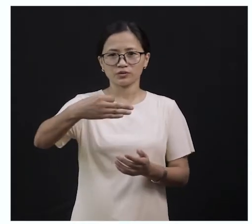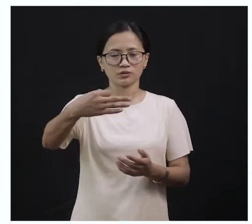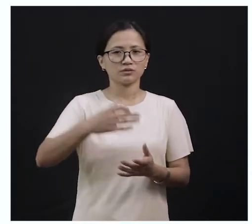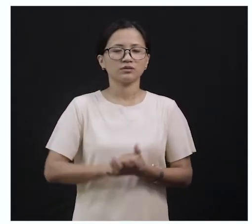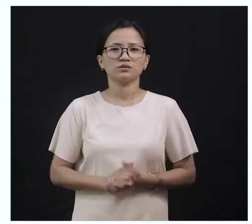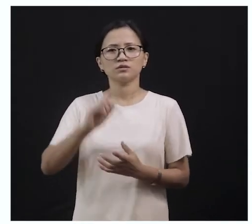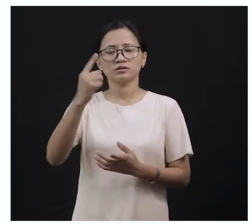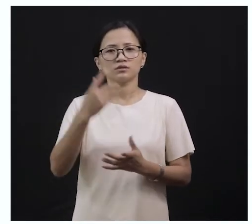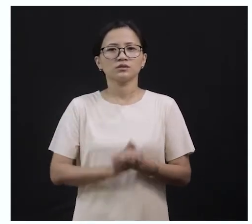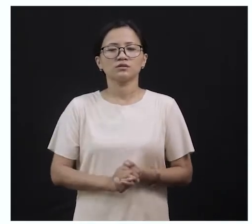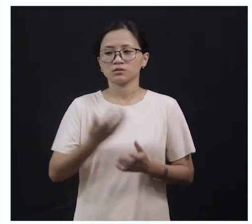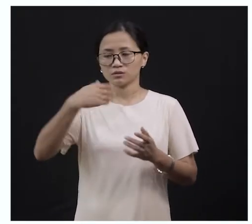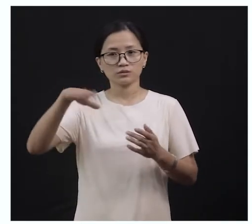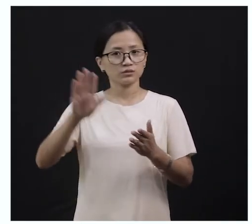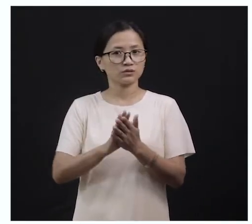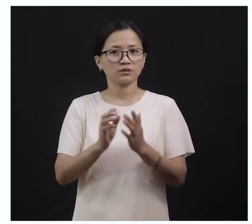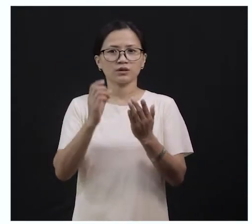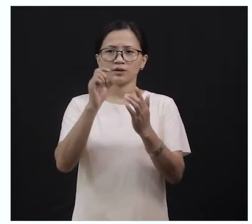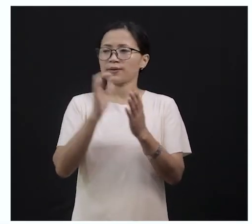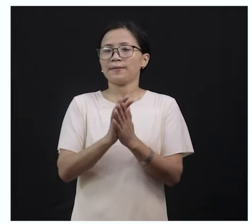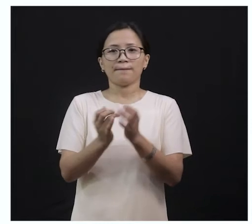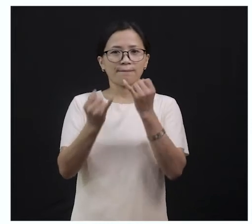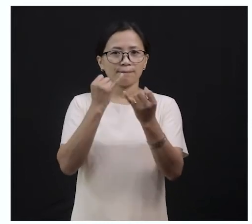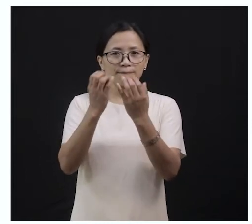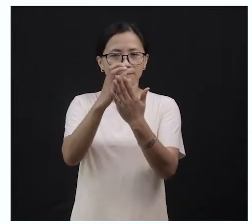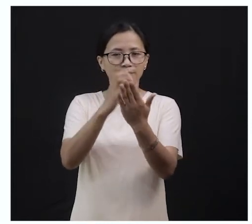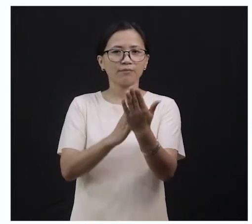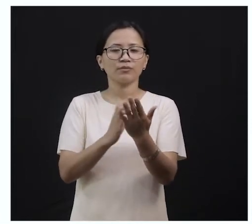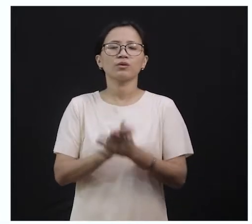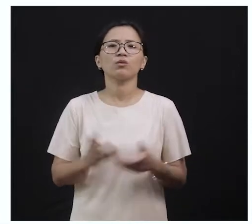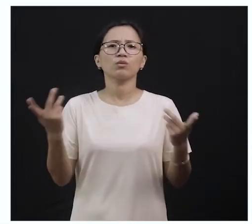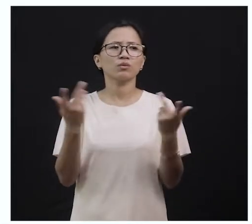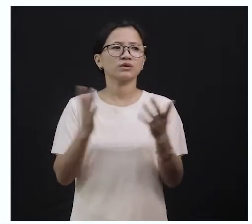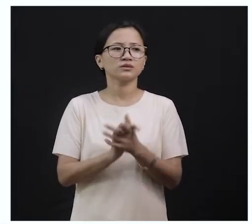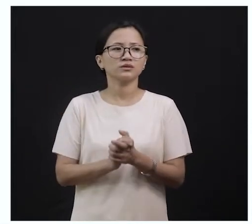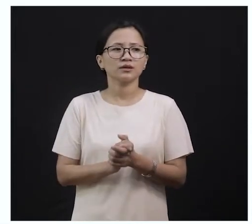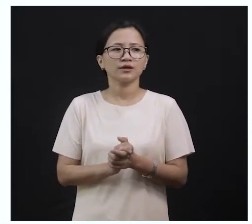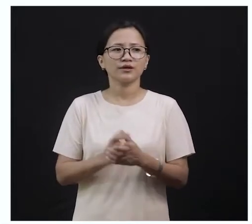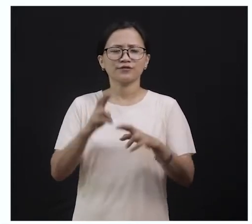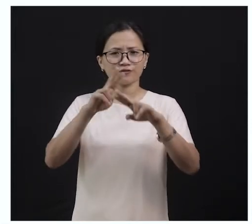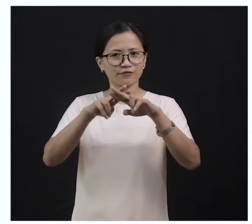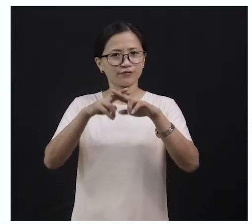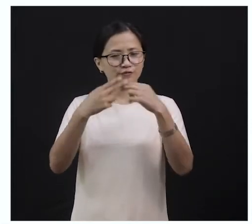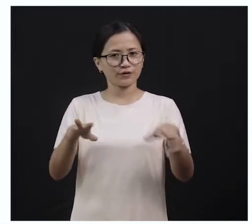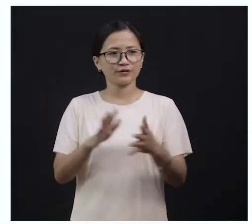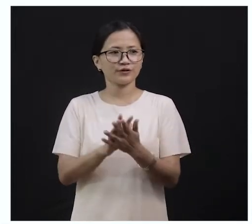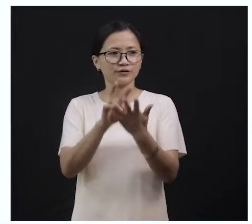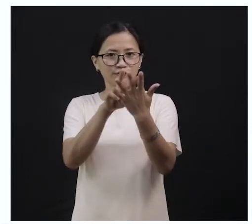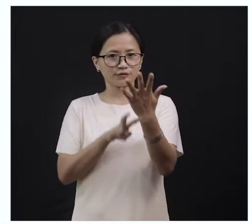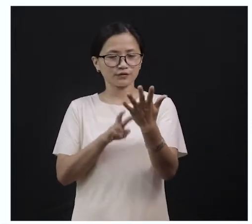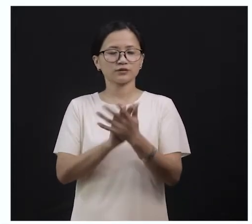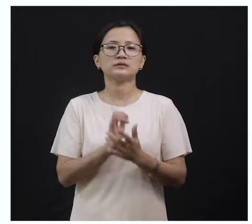firstly, before we go into the poem, let's all learn what a free verse is, okay? So what is a free verse? Here